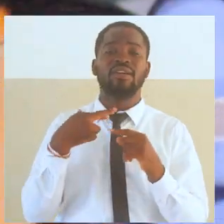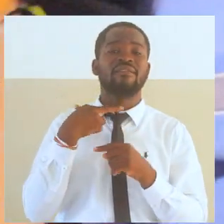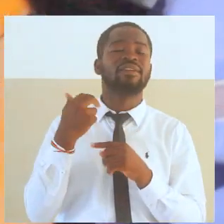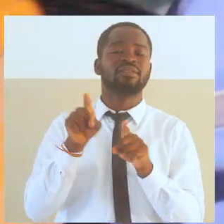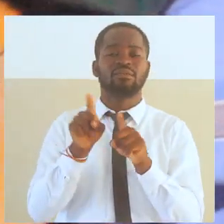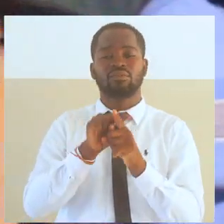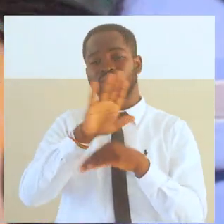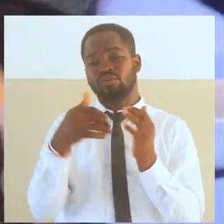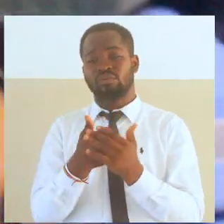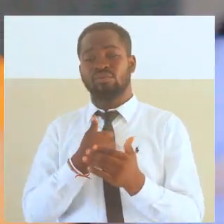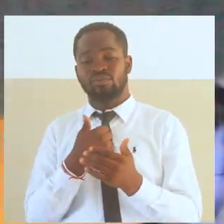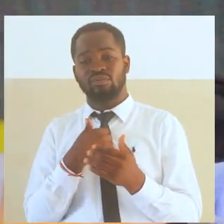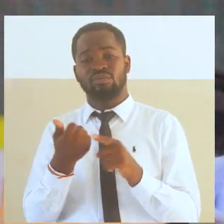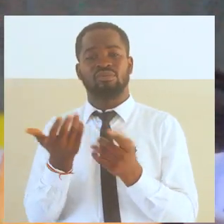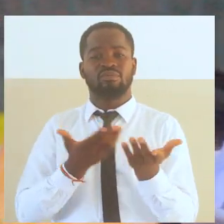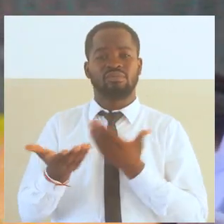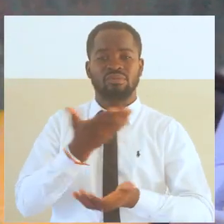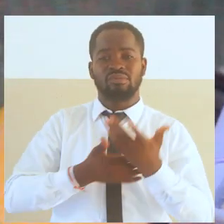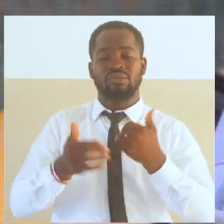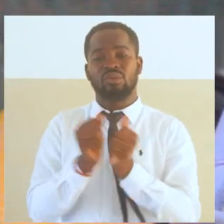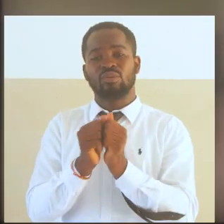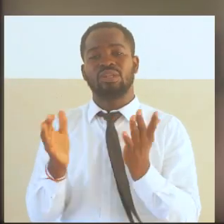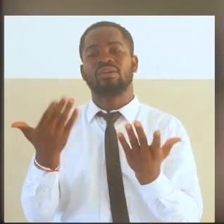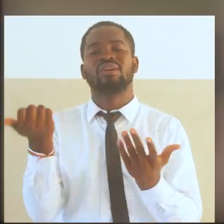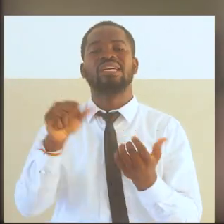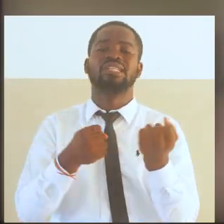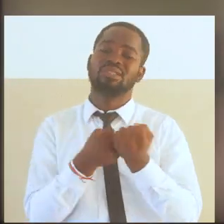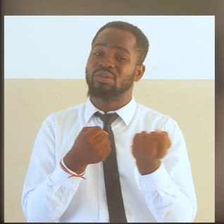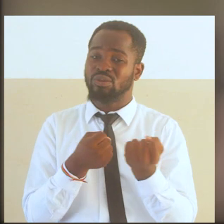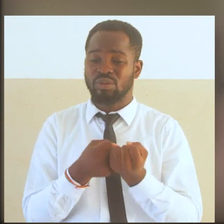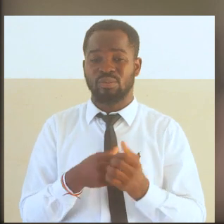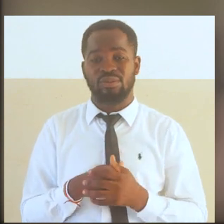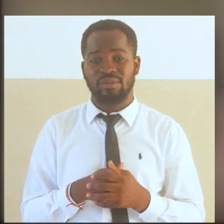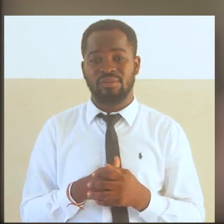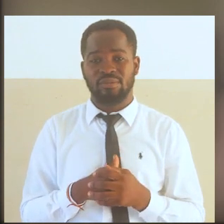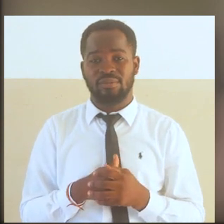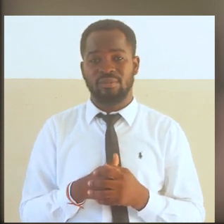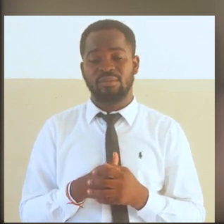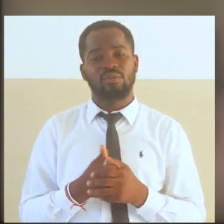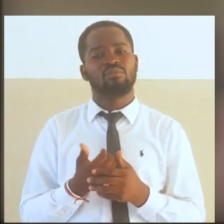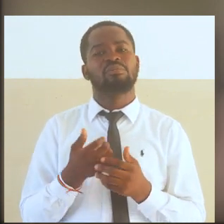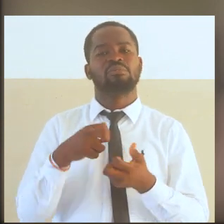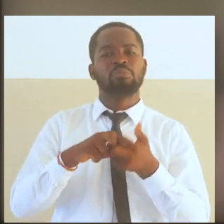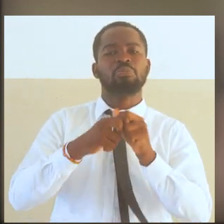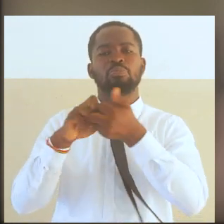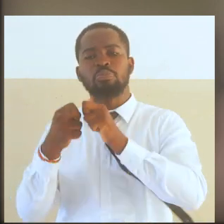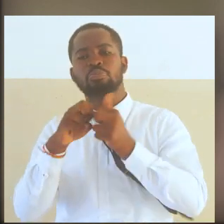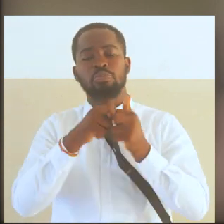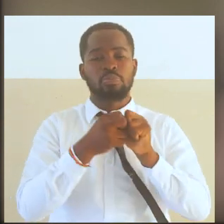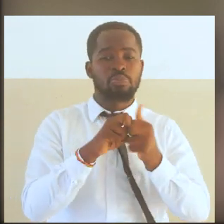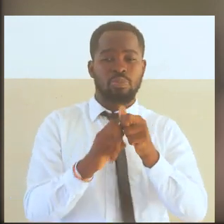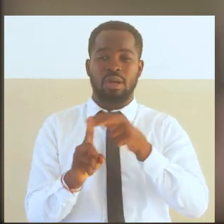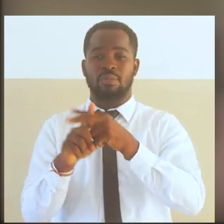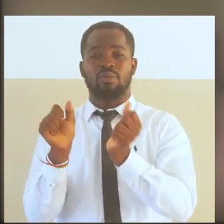families suffering in silence without any support. Complications associated with the